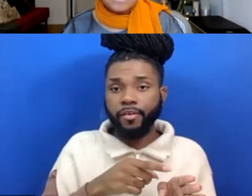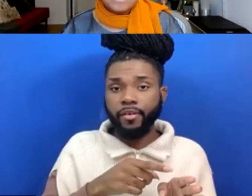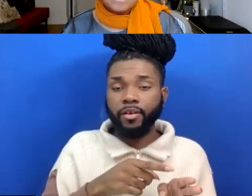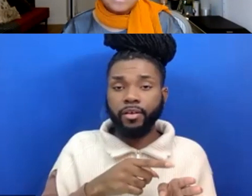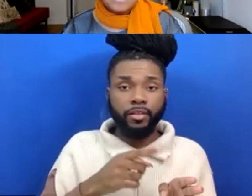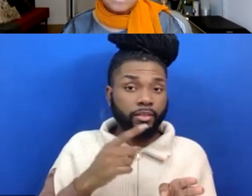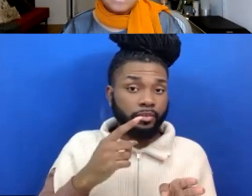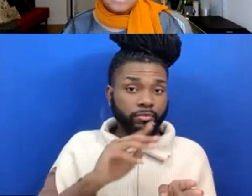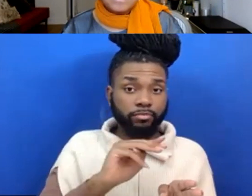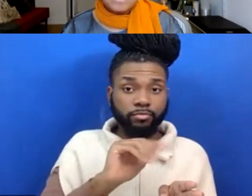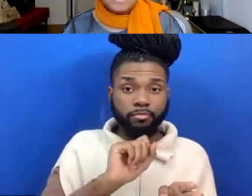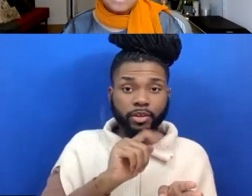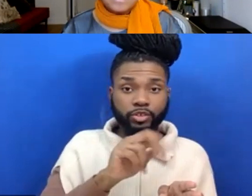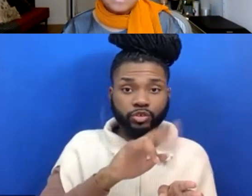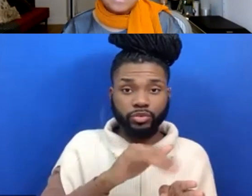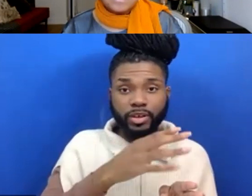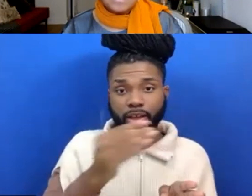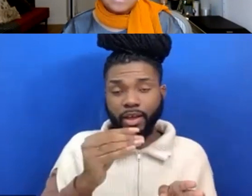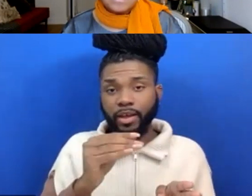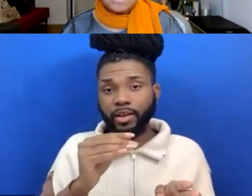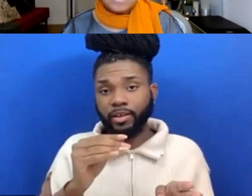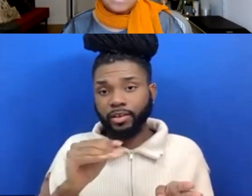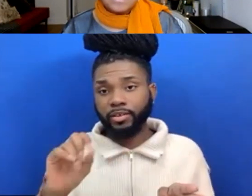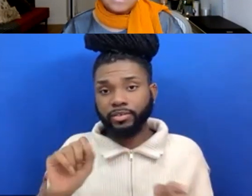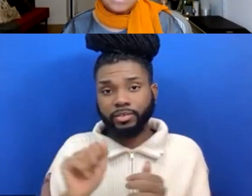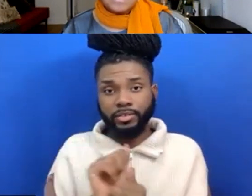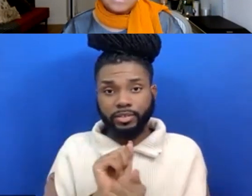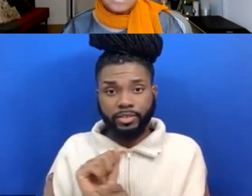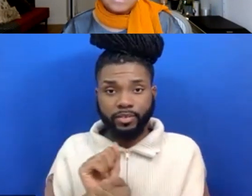mastery and slavery, in which the master is actually